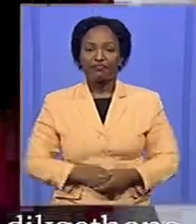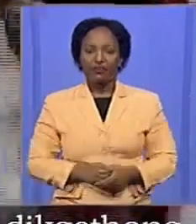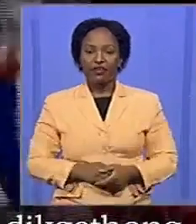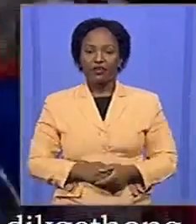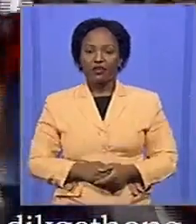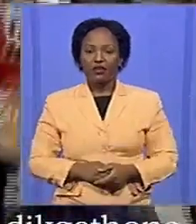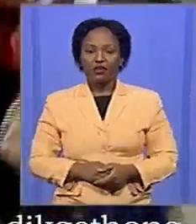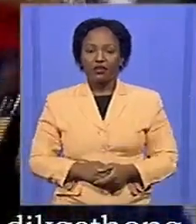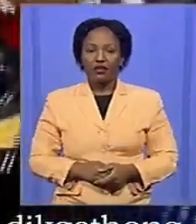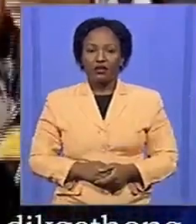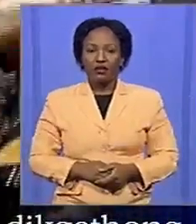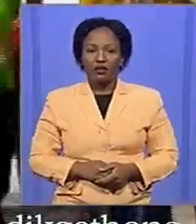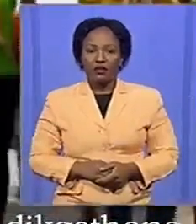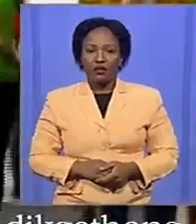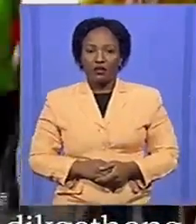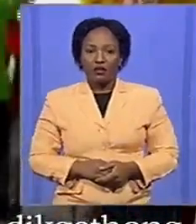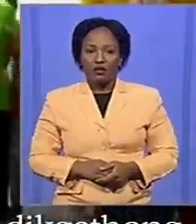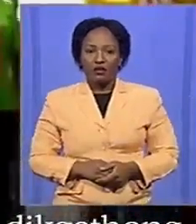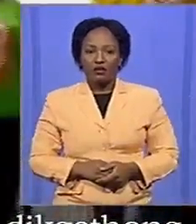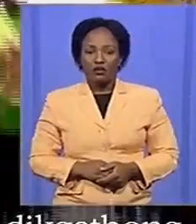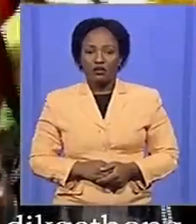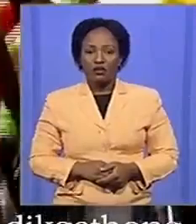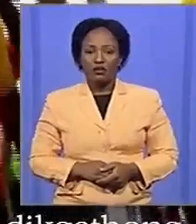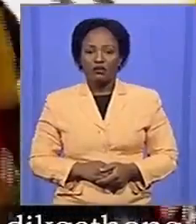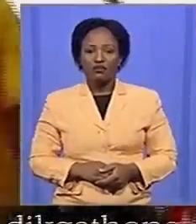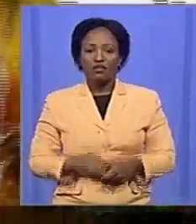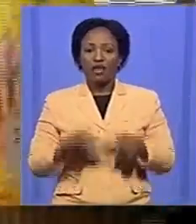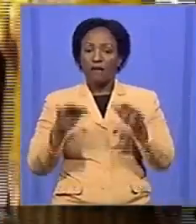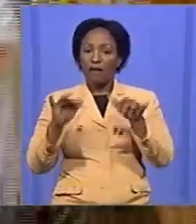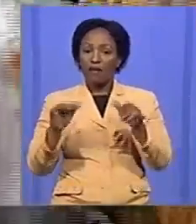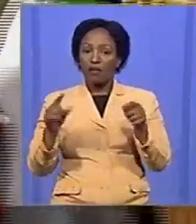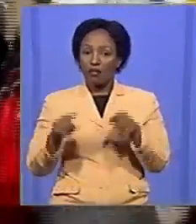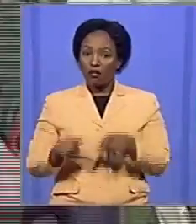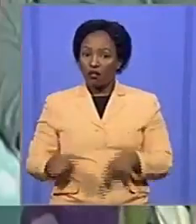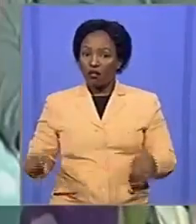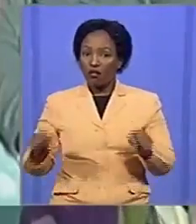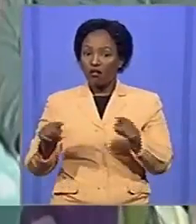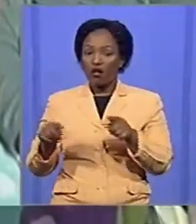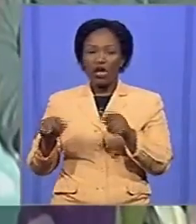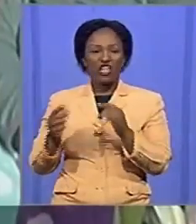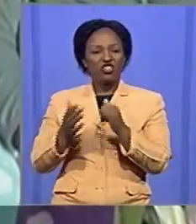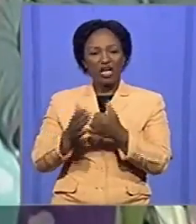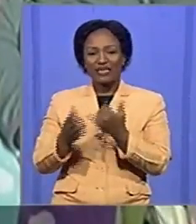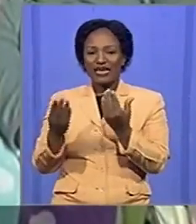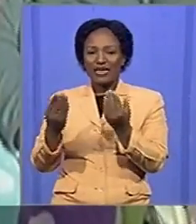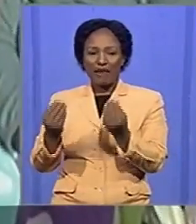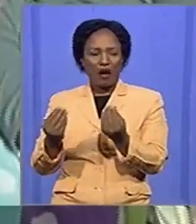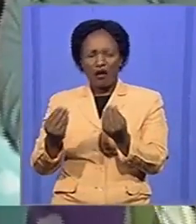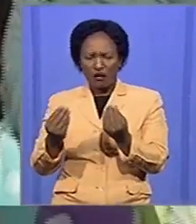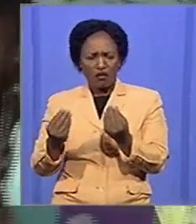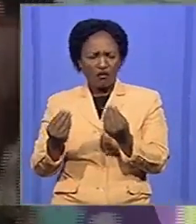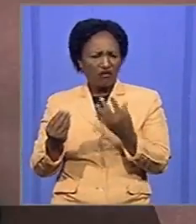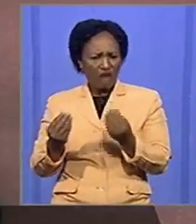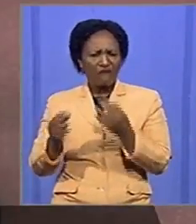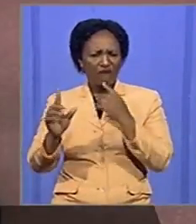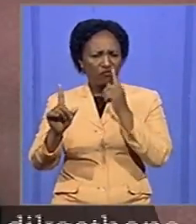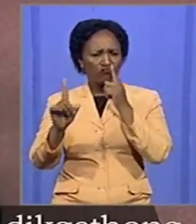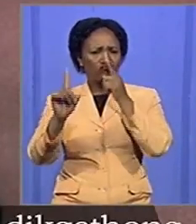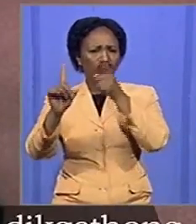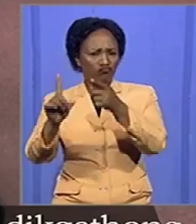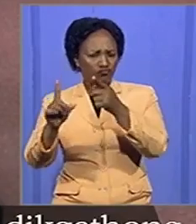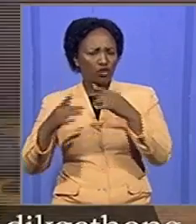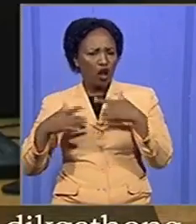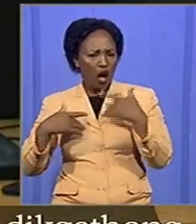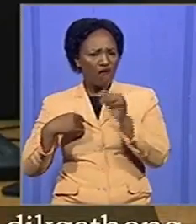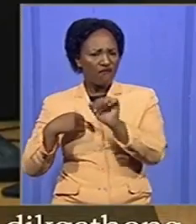Ga se dipalopalo fela mme ke batho bao ba nang le dikeletso le ditoro le maikutlo ka matshelo a bone. Go